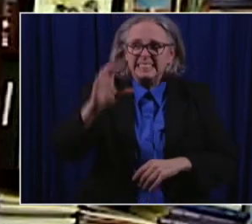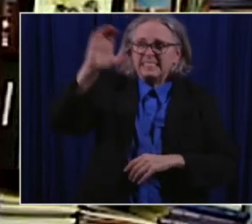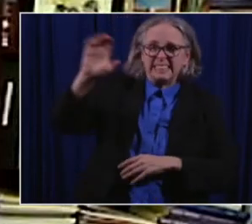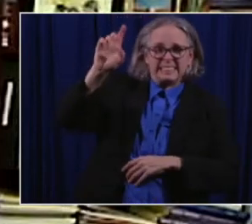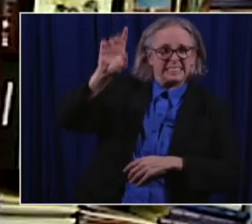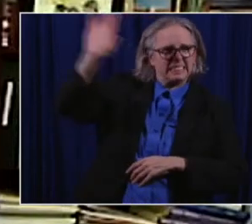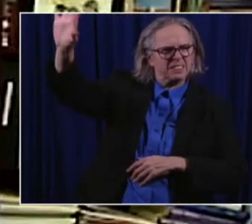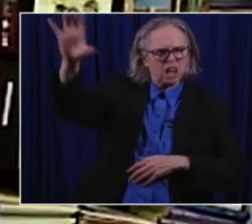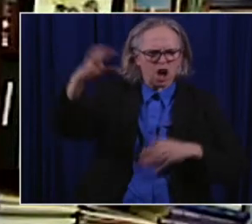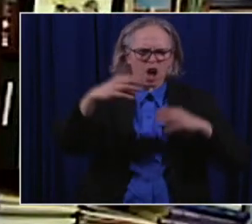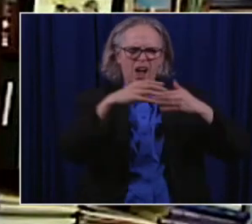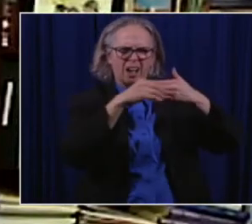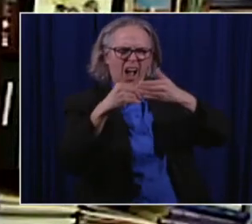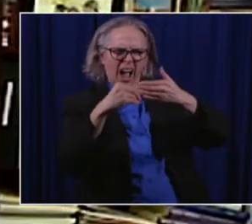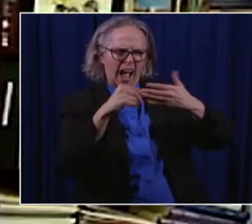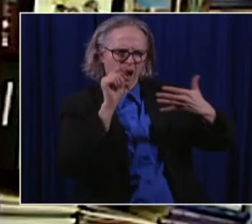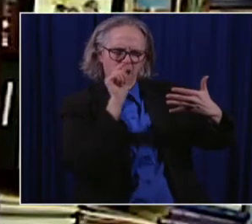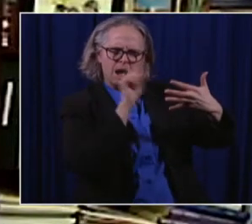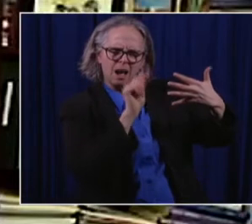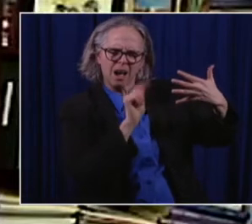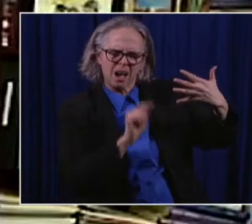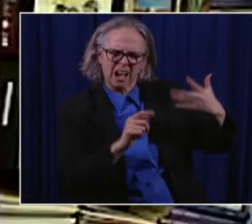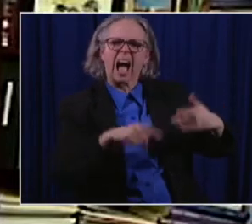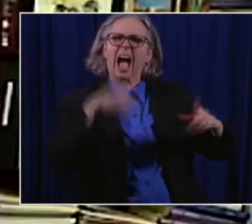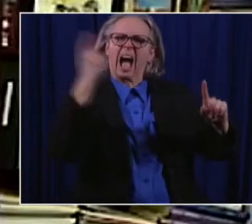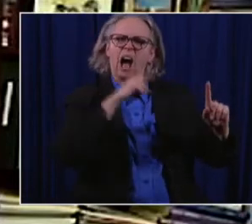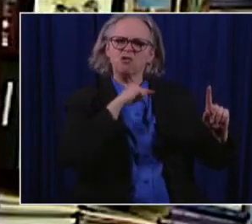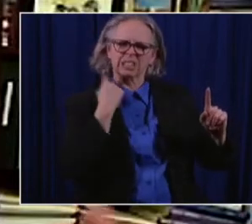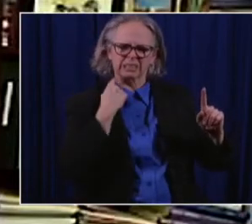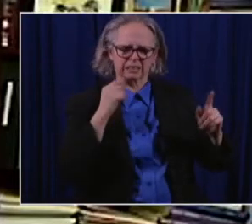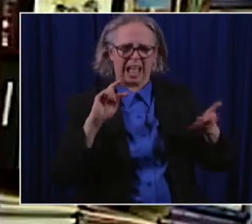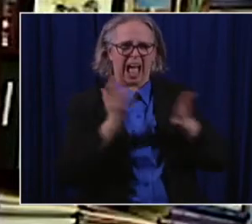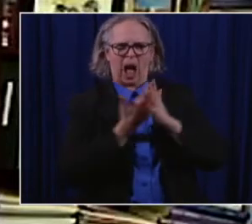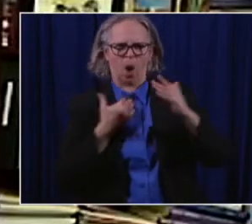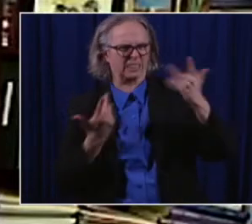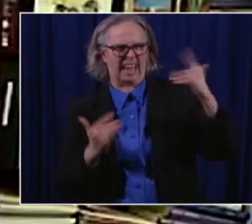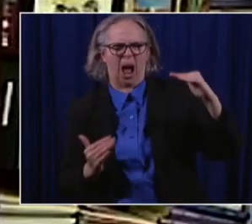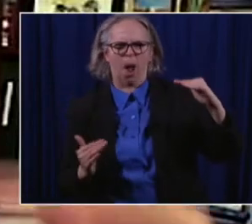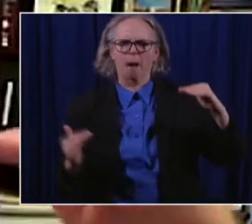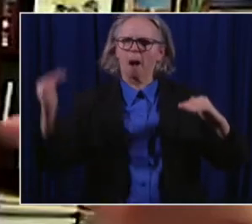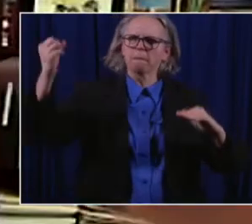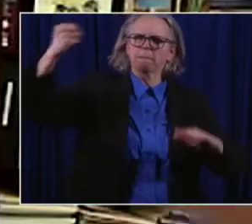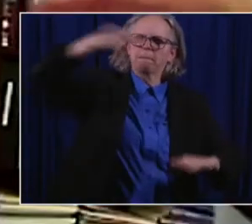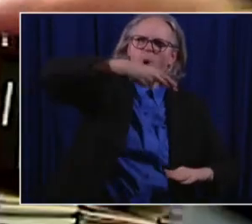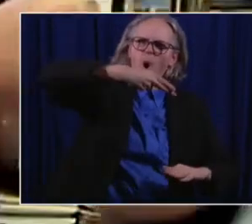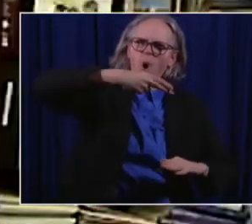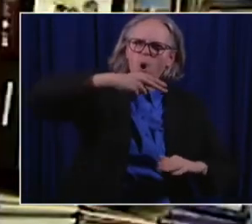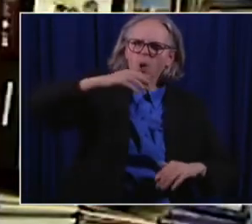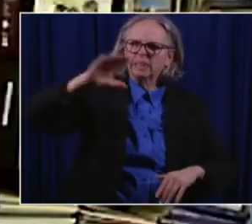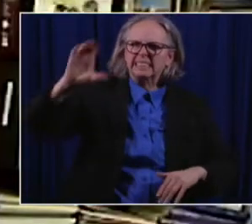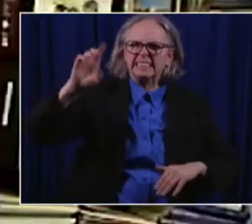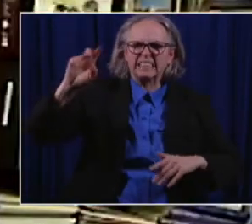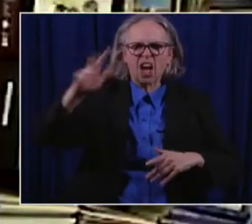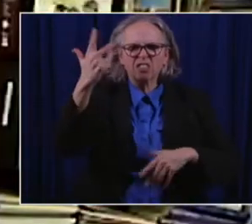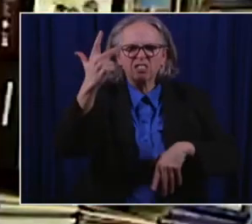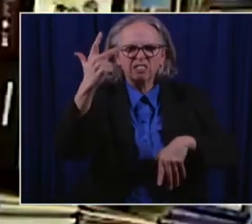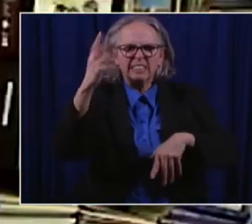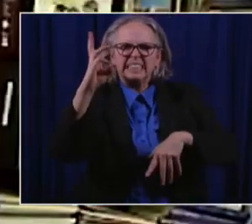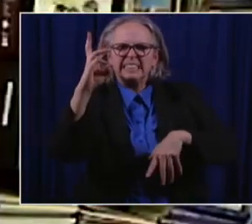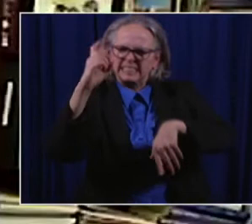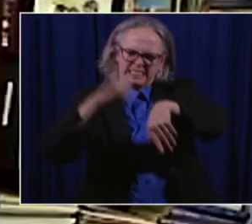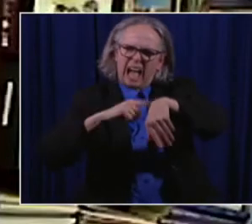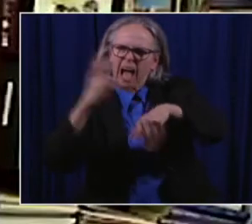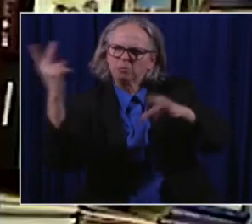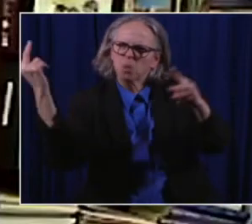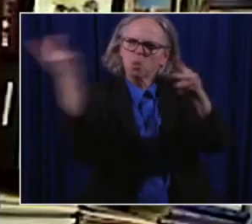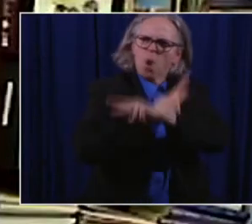infections per 100,000 people by the CDC. That is not good. we are not on our way down yet. We are